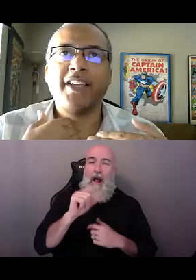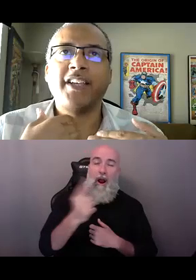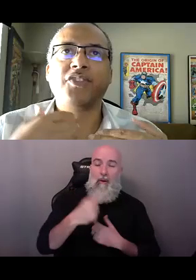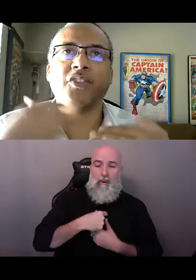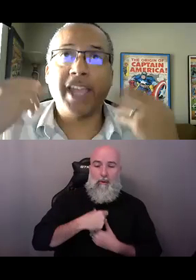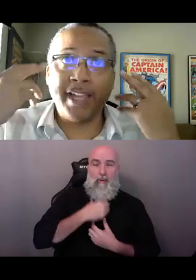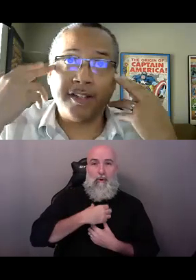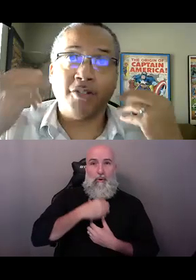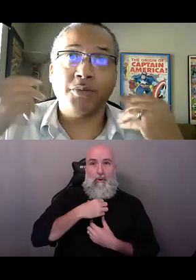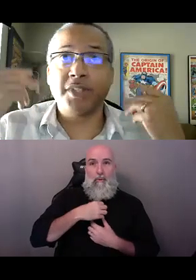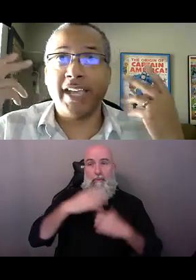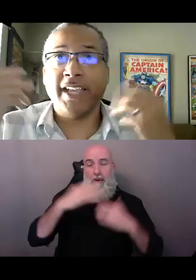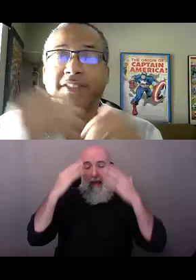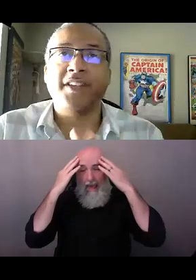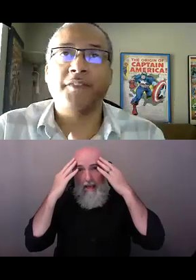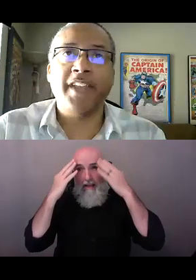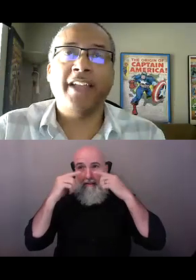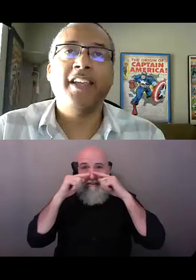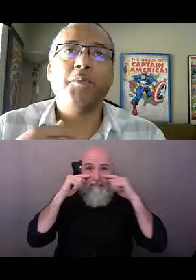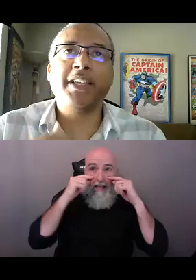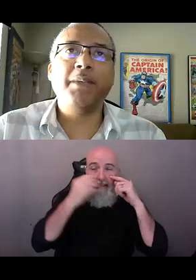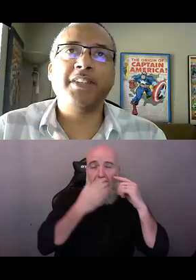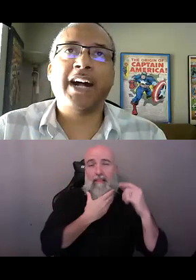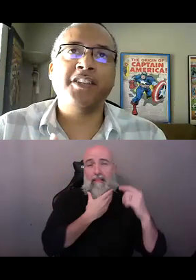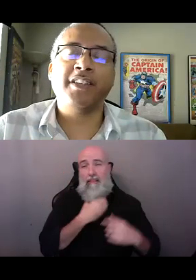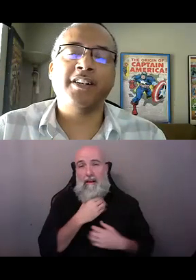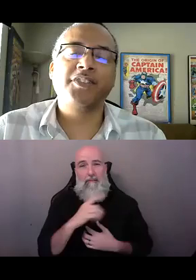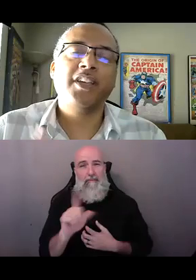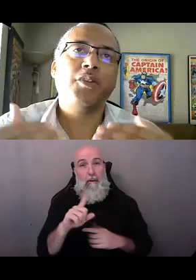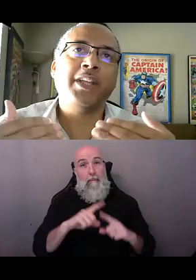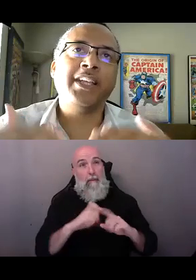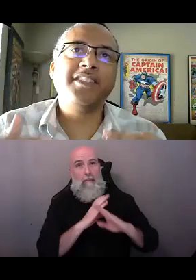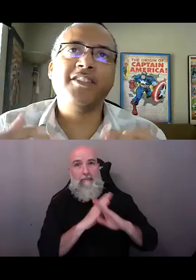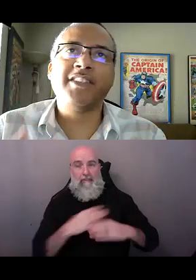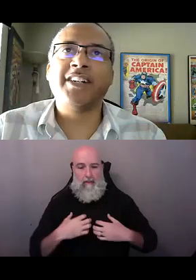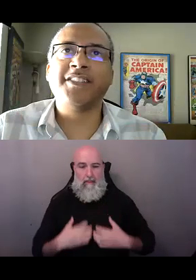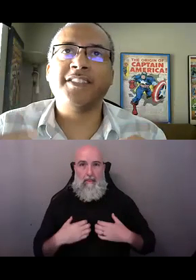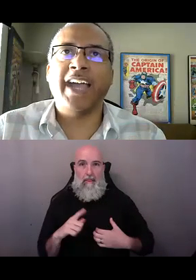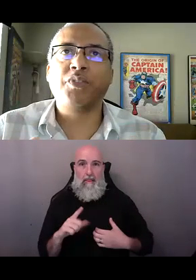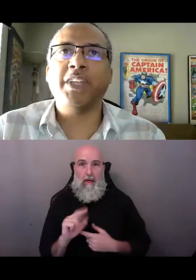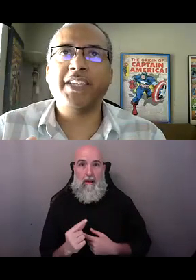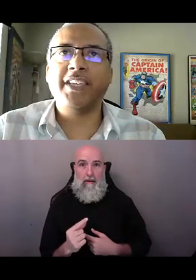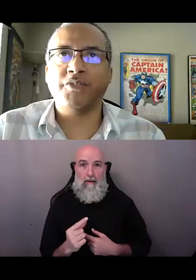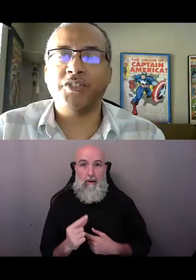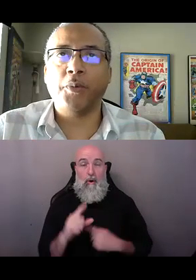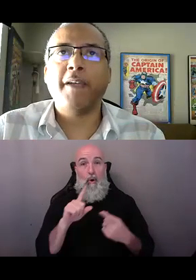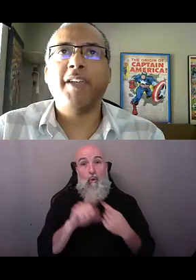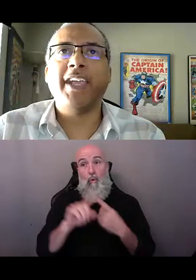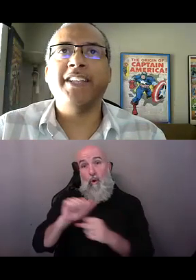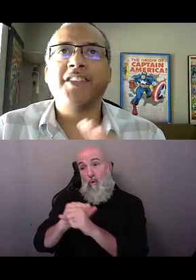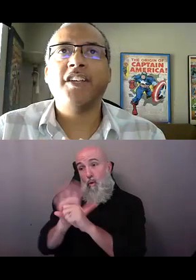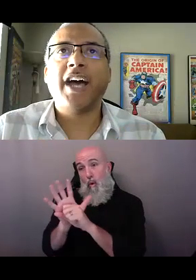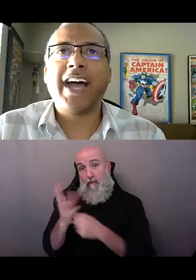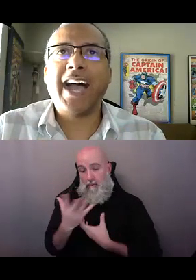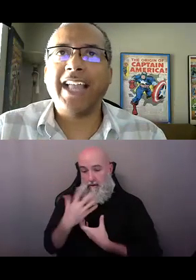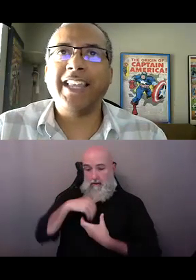tract. So head colds, headaches, stuff like that, but it keeps it out of your lungs. When it gets in your lungs, that's when it kills you. It